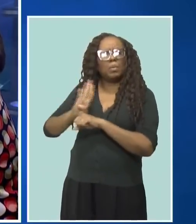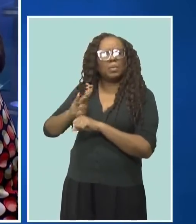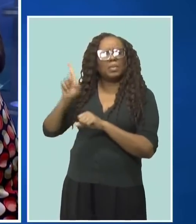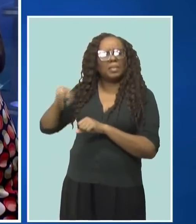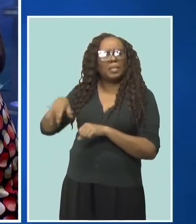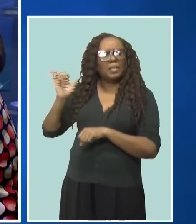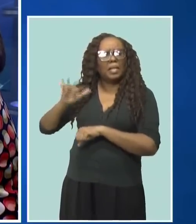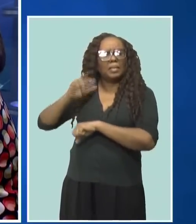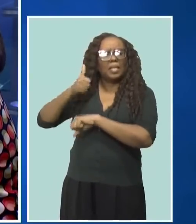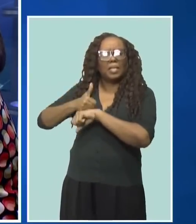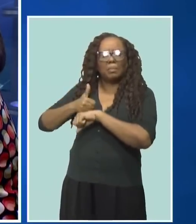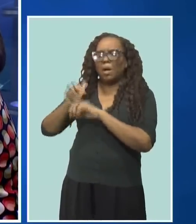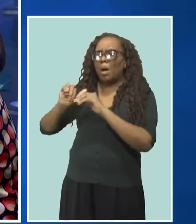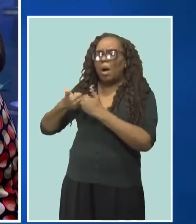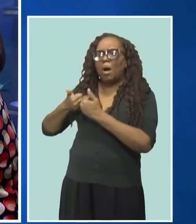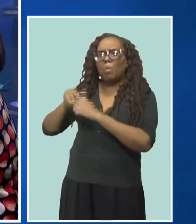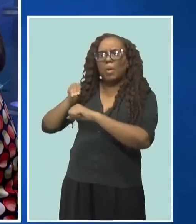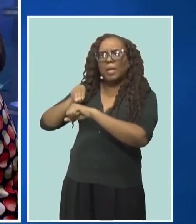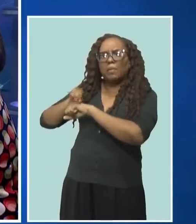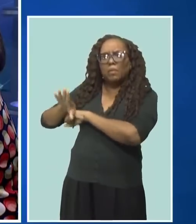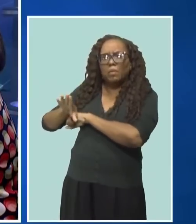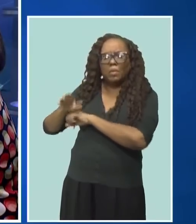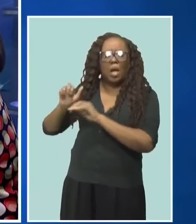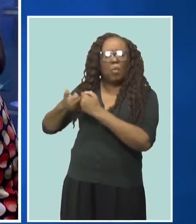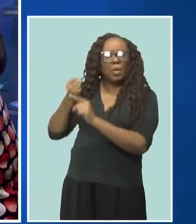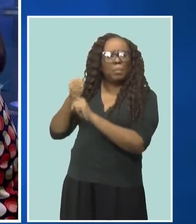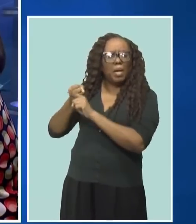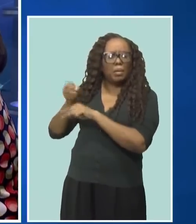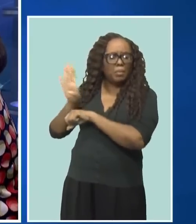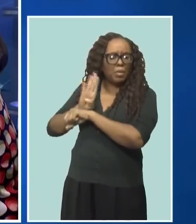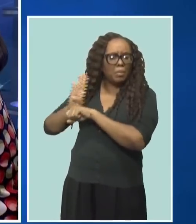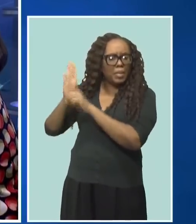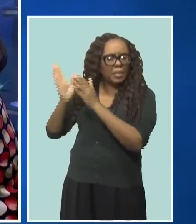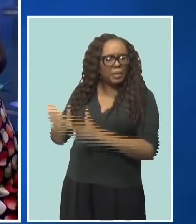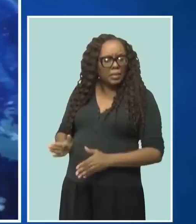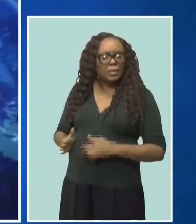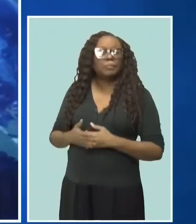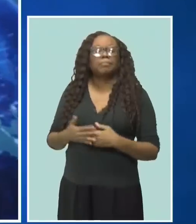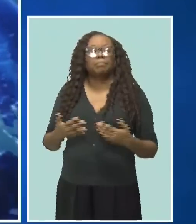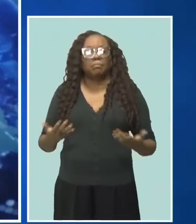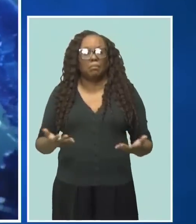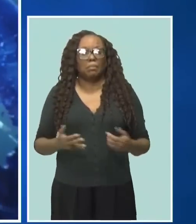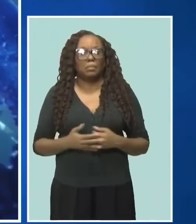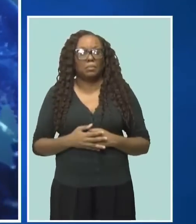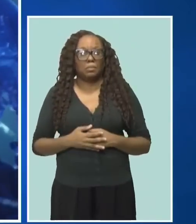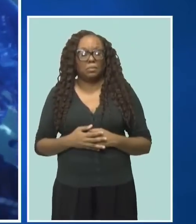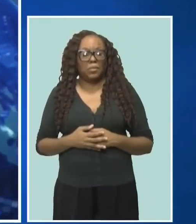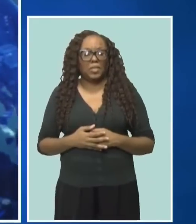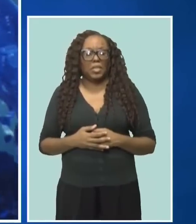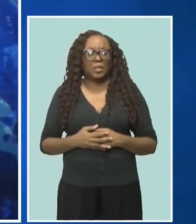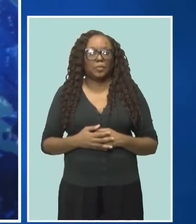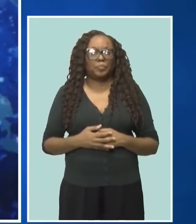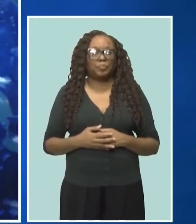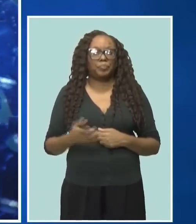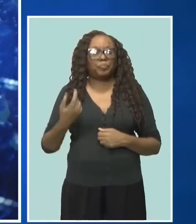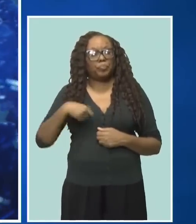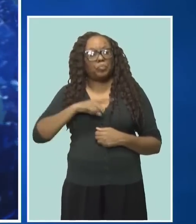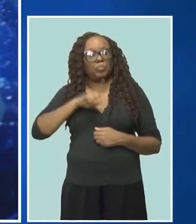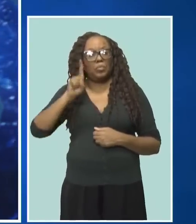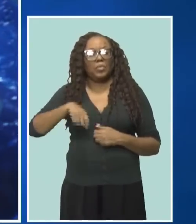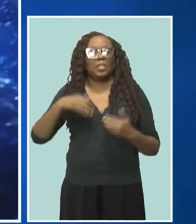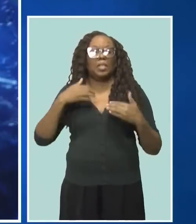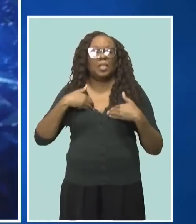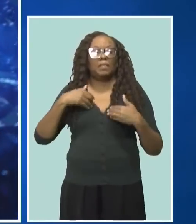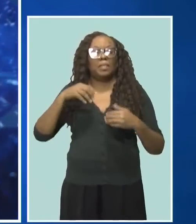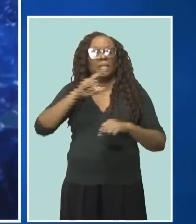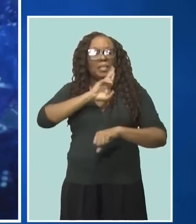and how is it going to affect or impact on Barbadians? Okay, so we need a framework because we need to have a national conversation about